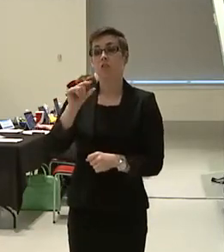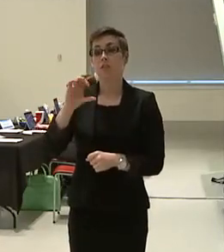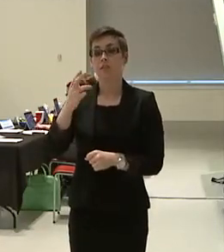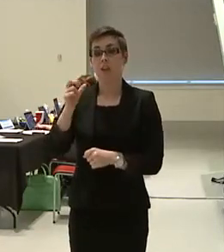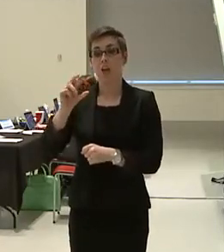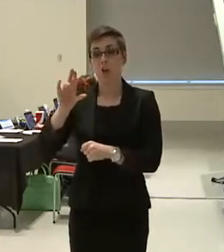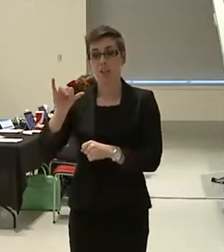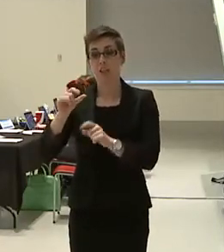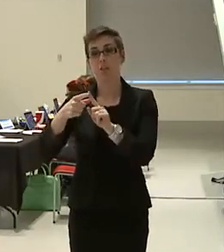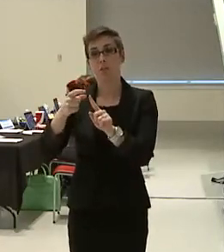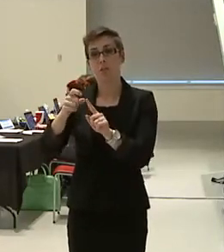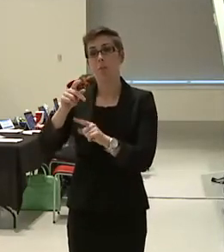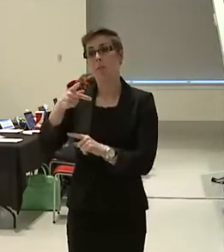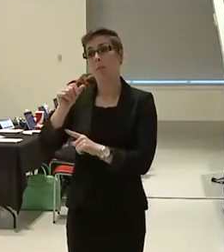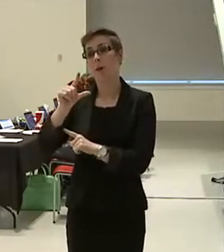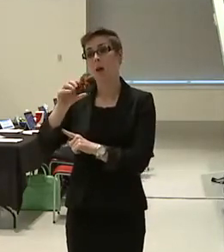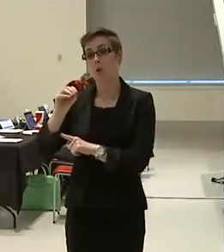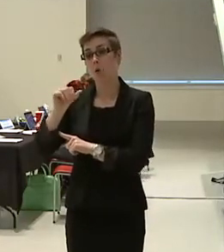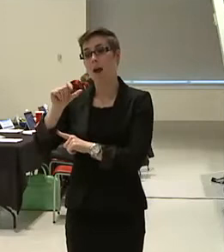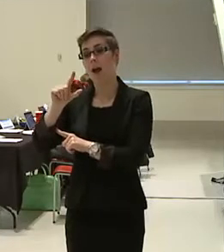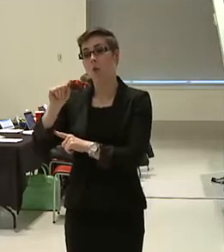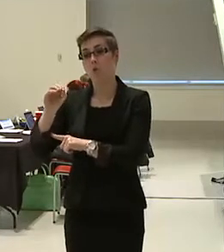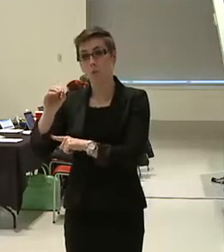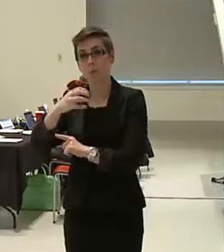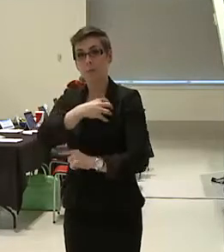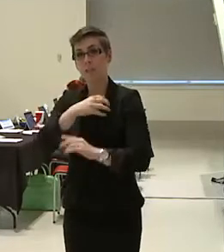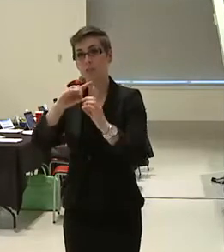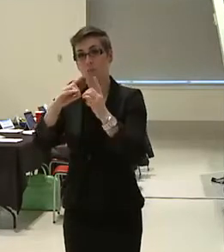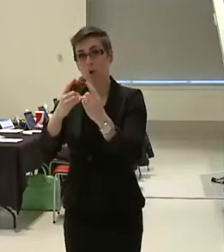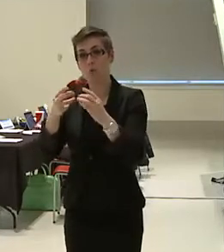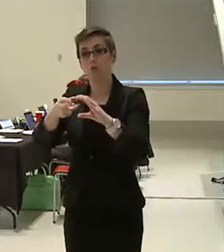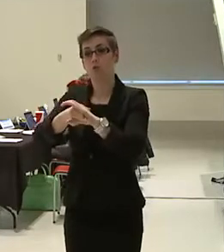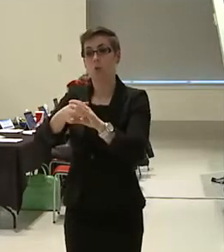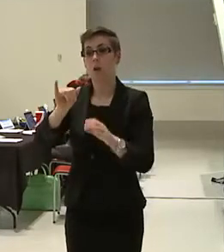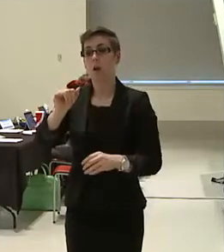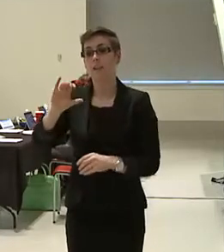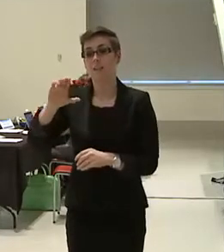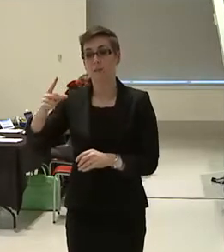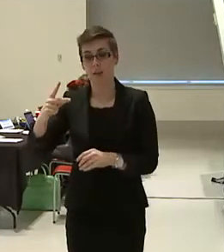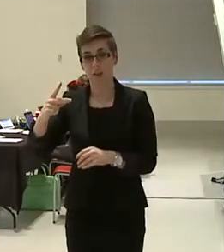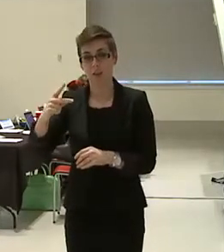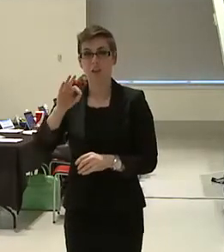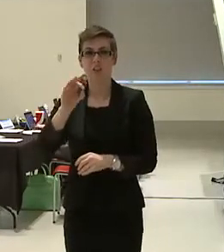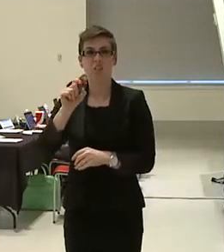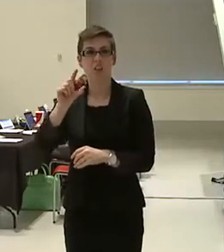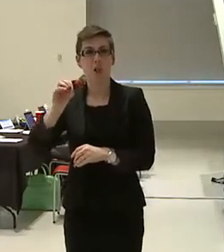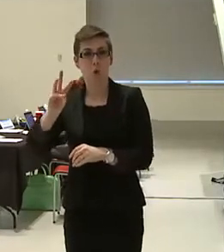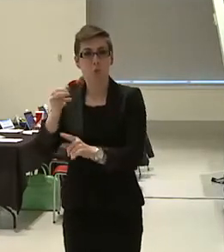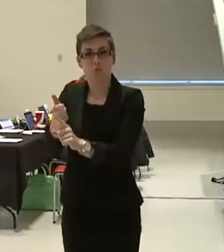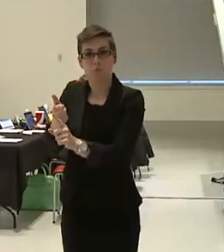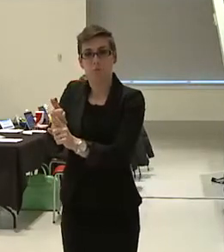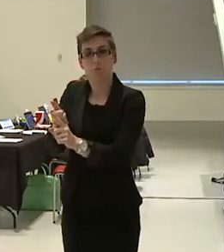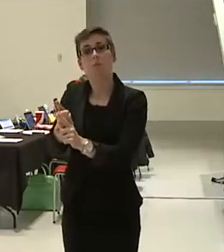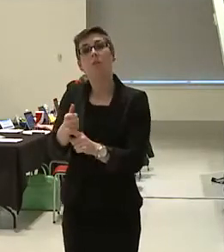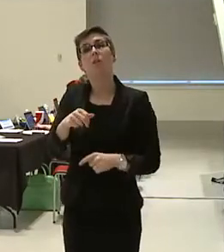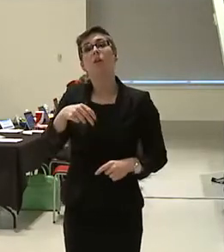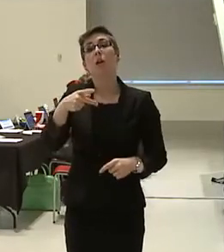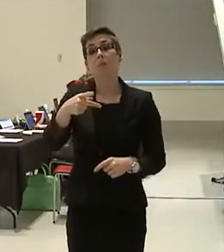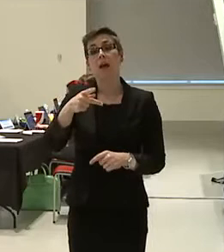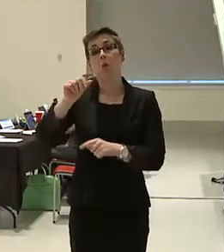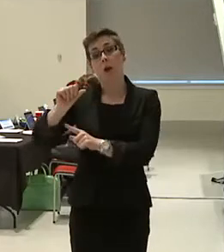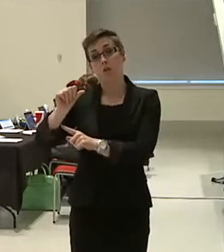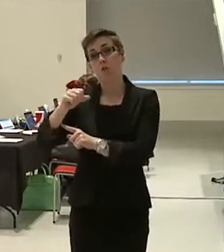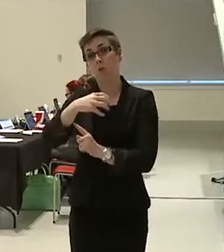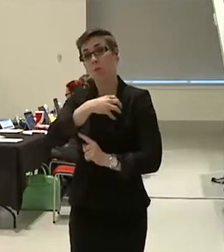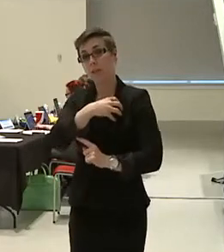Palo Alto, California Police Department joined the IACP team as a fellow. When the Palo Alto police recently had a protest in their